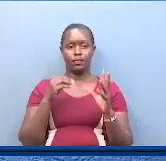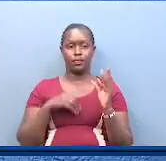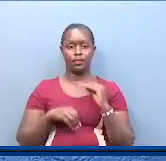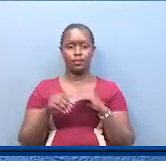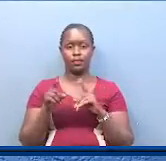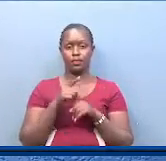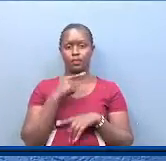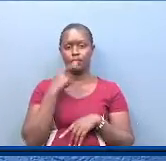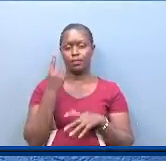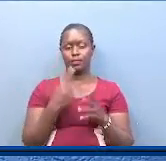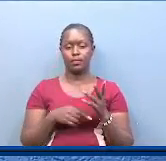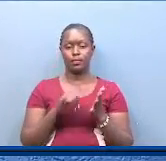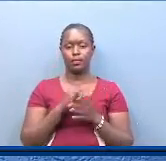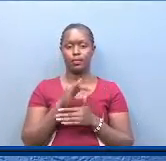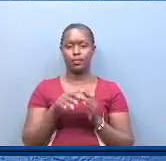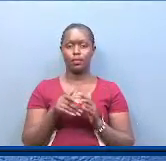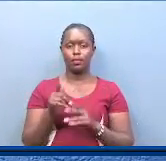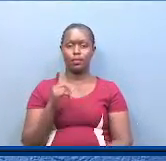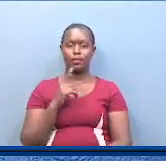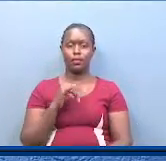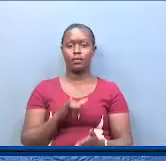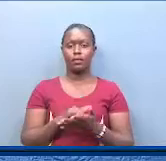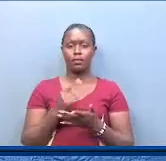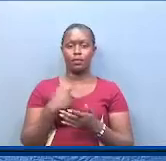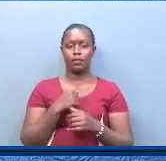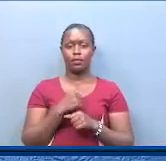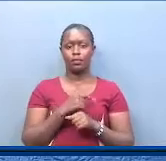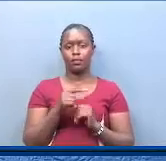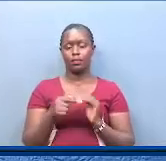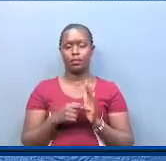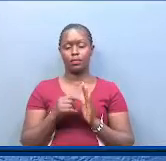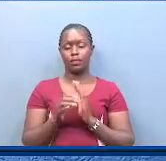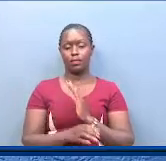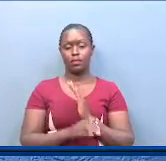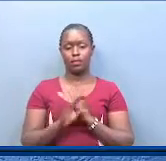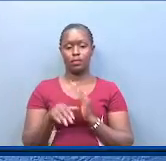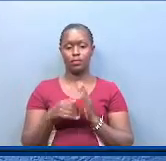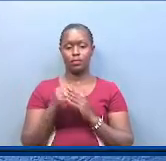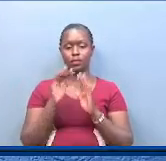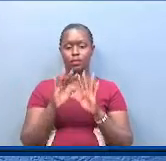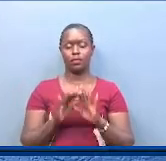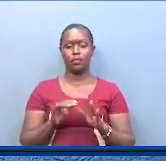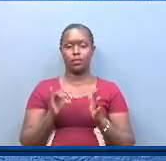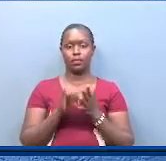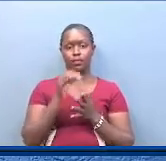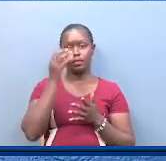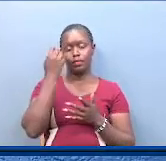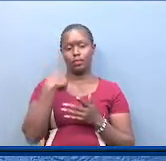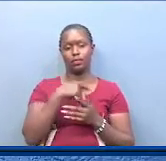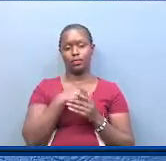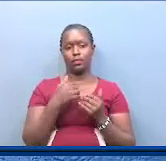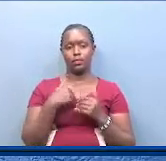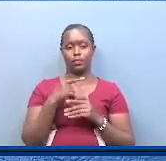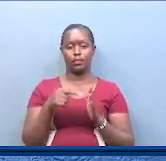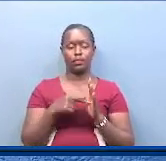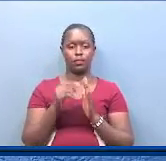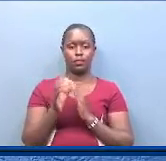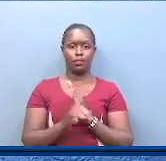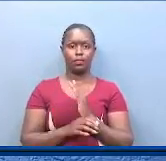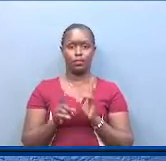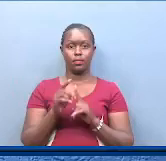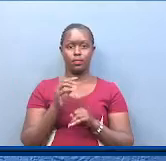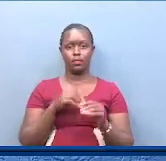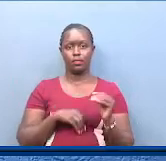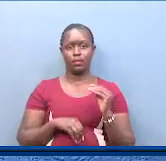have said all the law reforms that we have done in this country, all the impotent anger that we have had in this country against